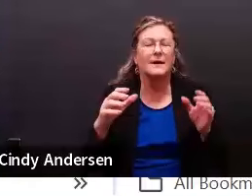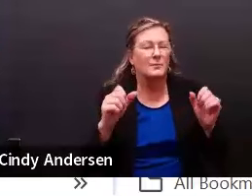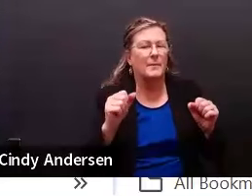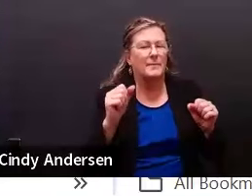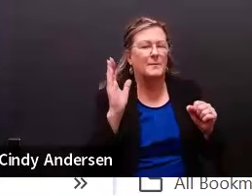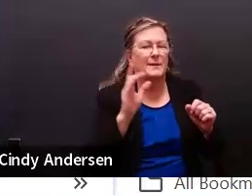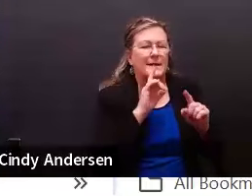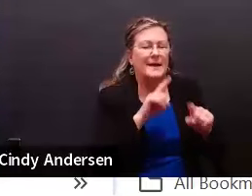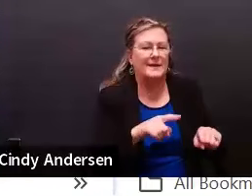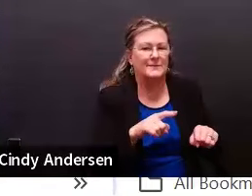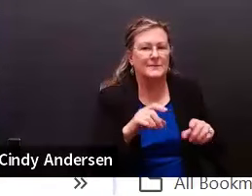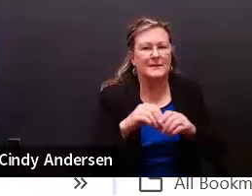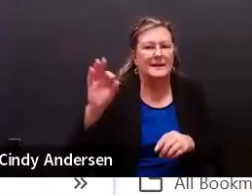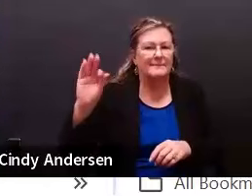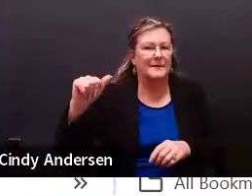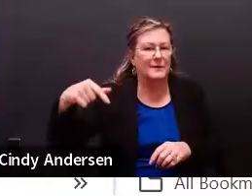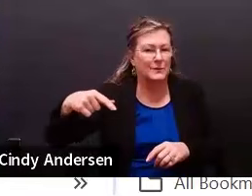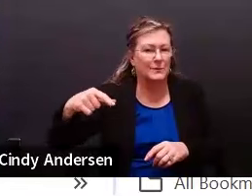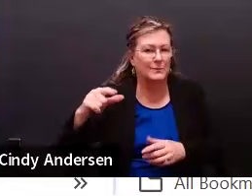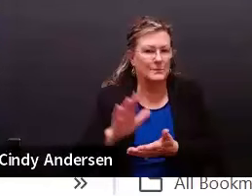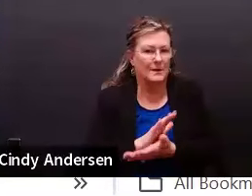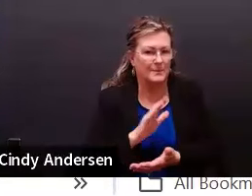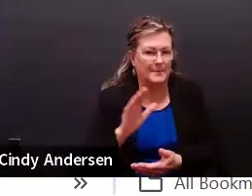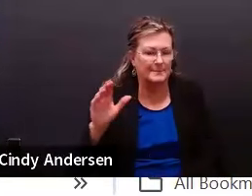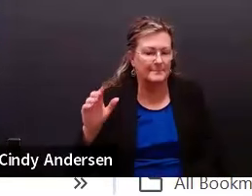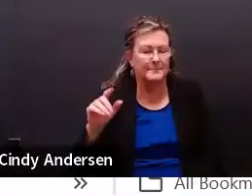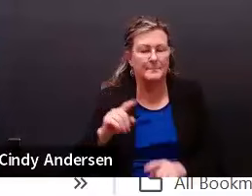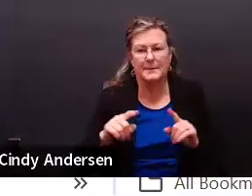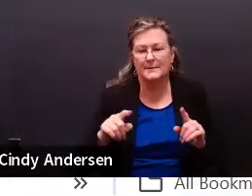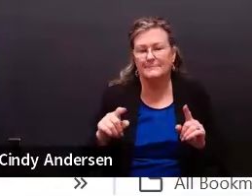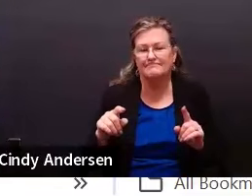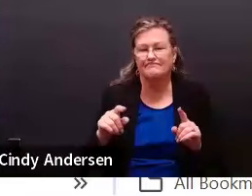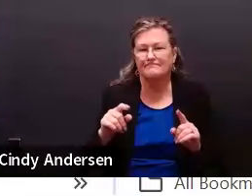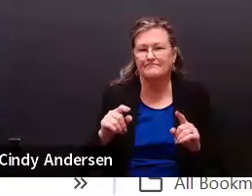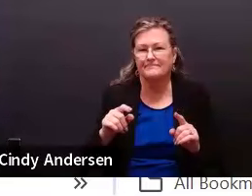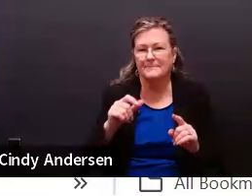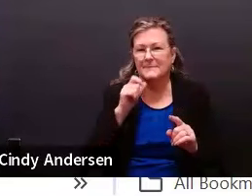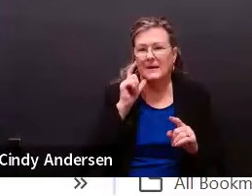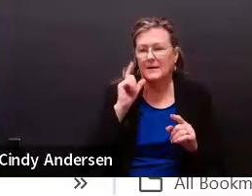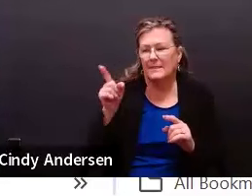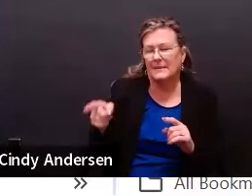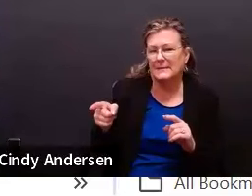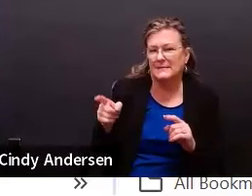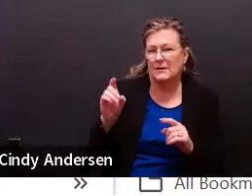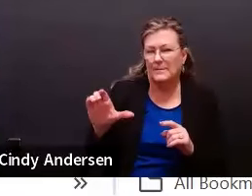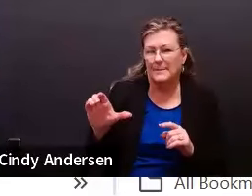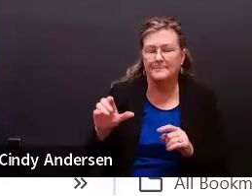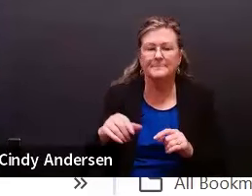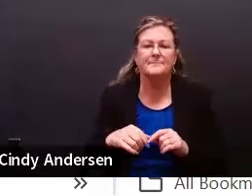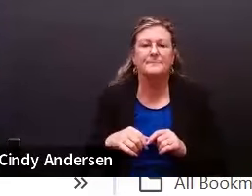probably is answered in the FAQ document, but it not necessarily in this document, right? But